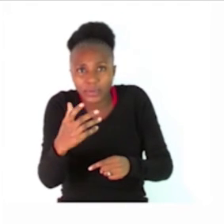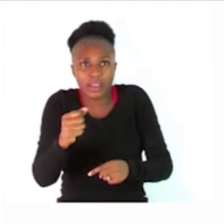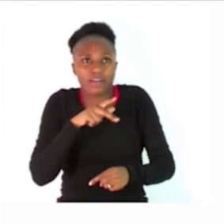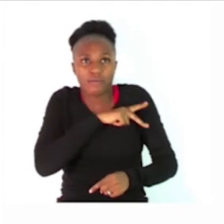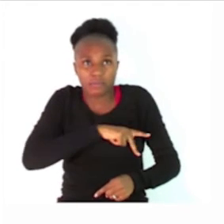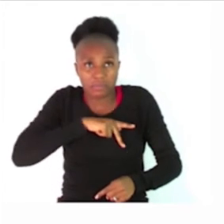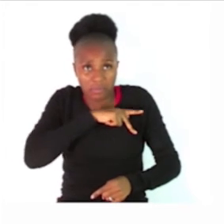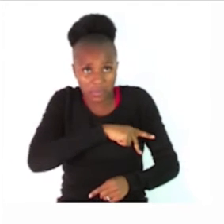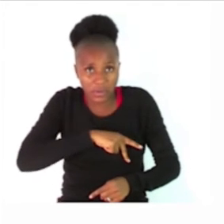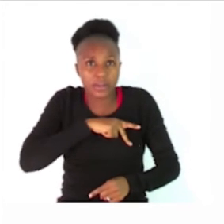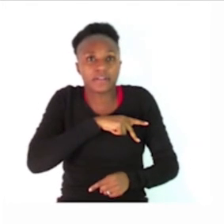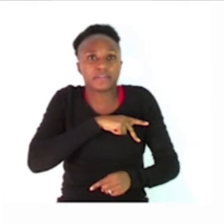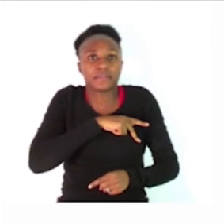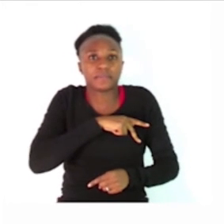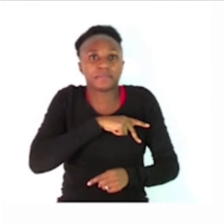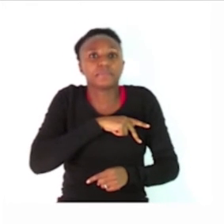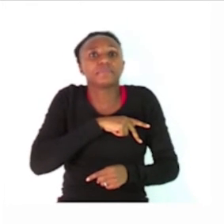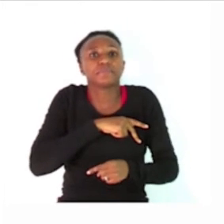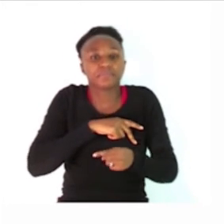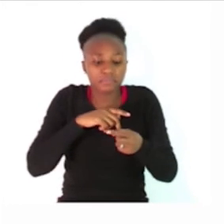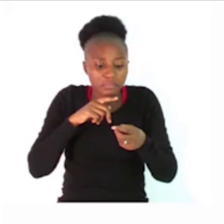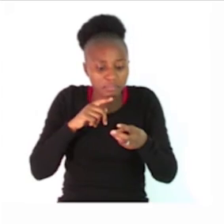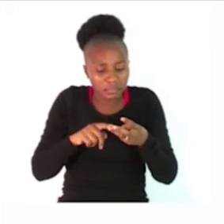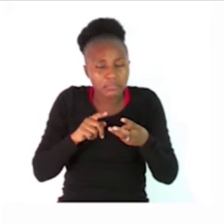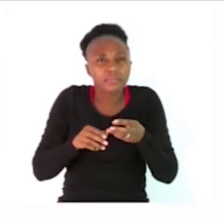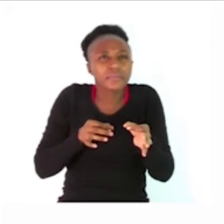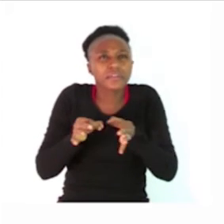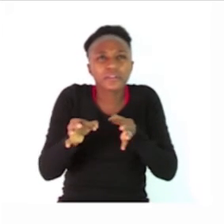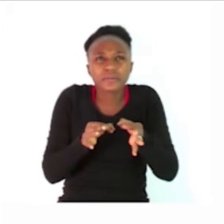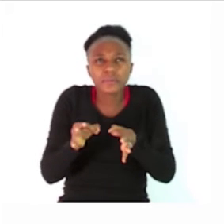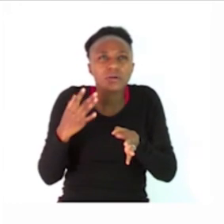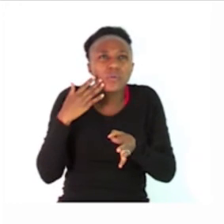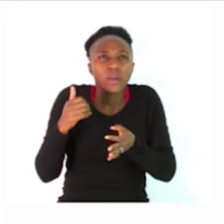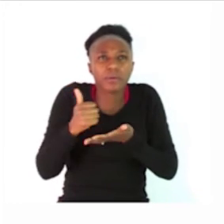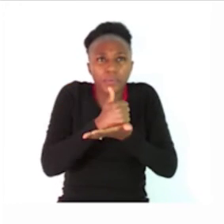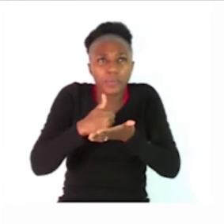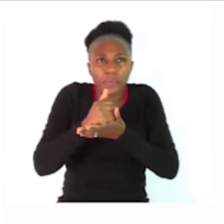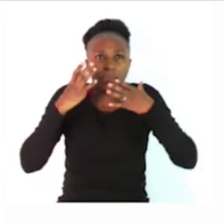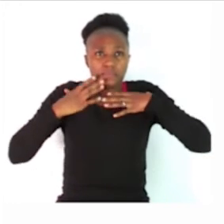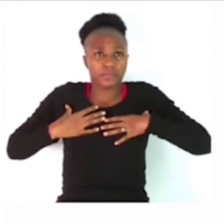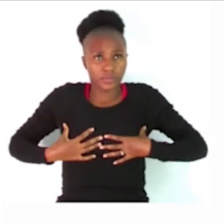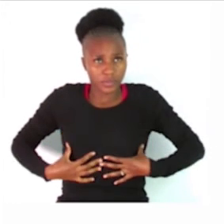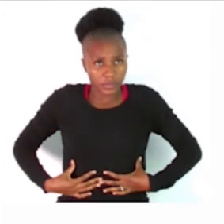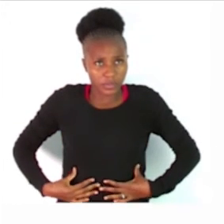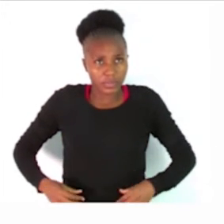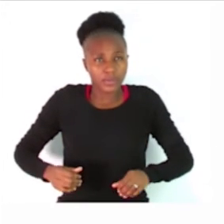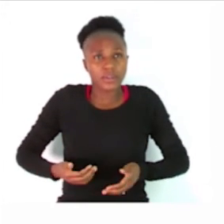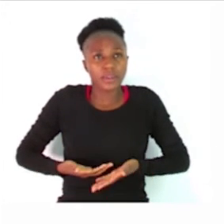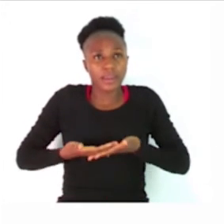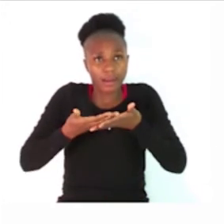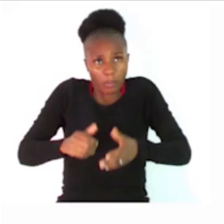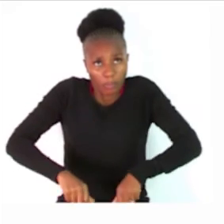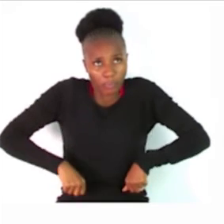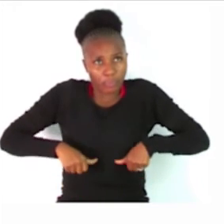And now we describe how personal hygiene practices contribute to good health and recognize how this can be a social asset.